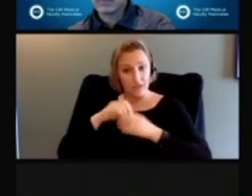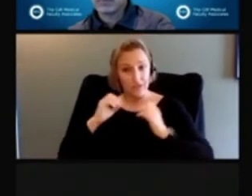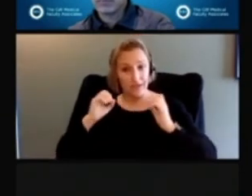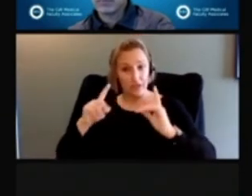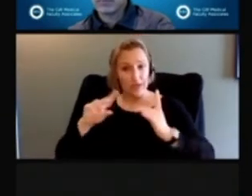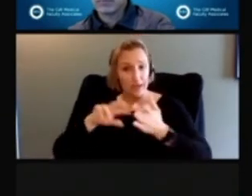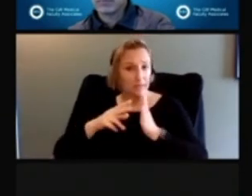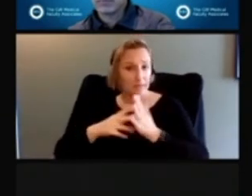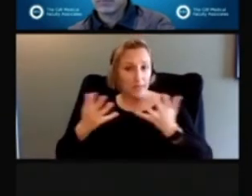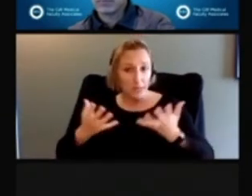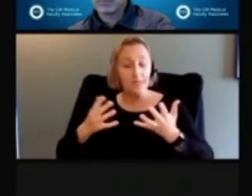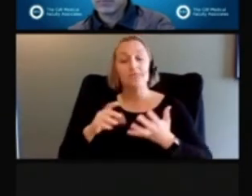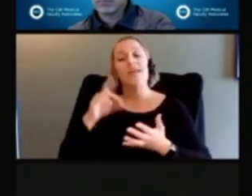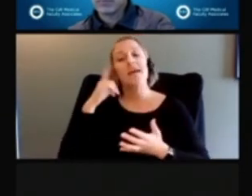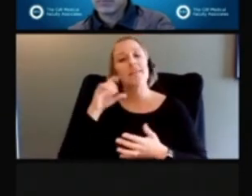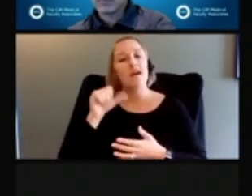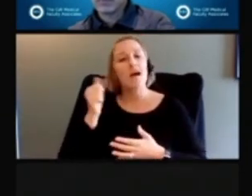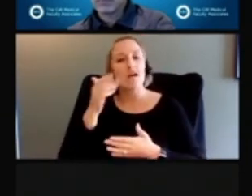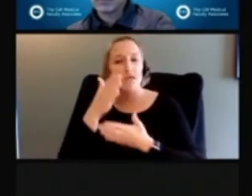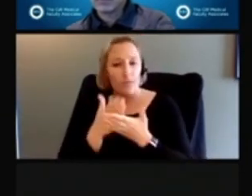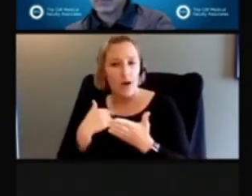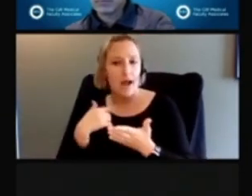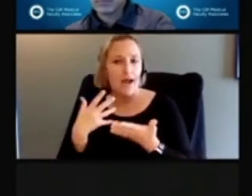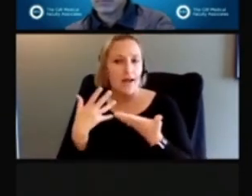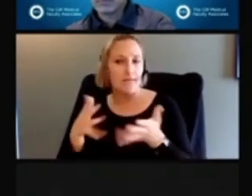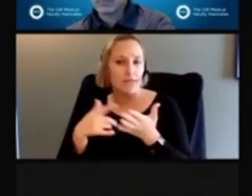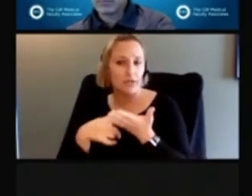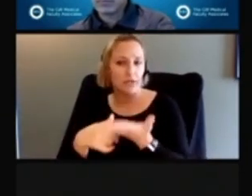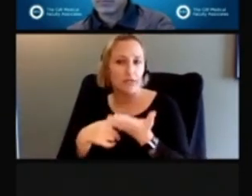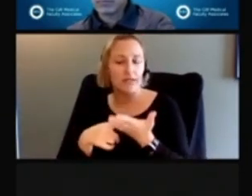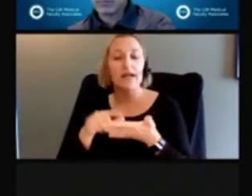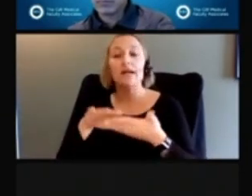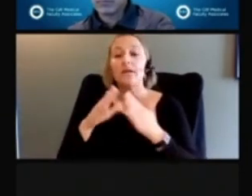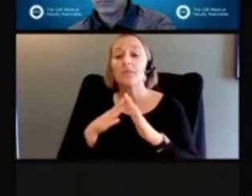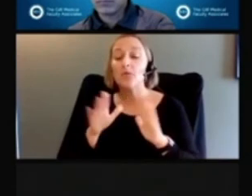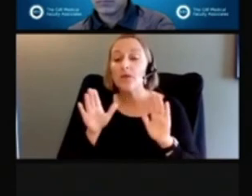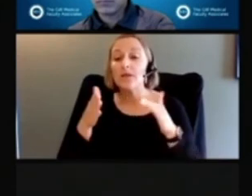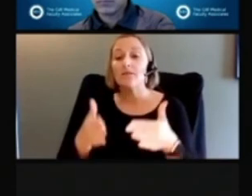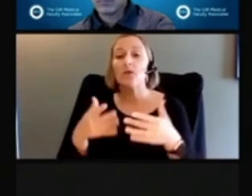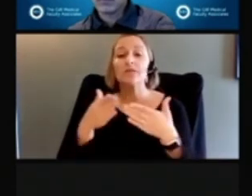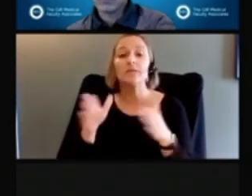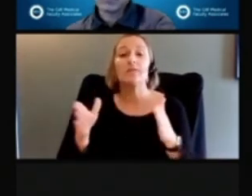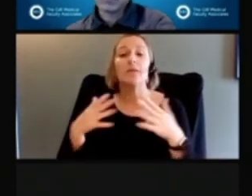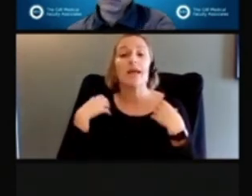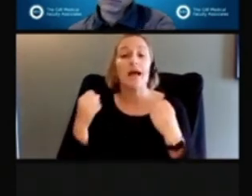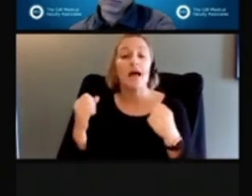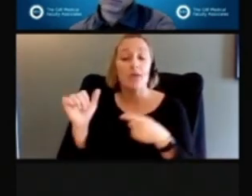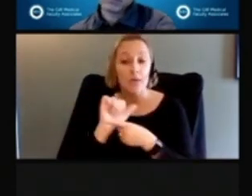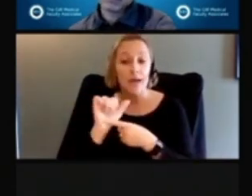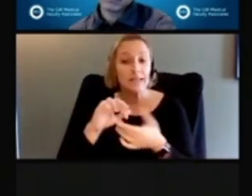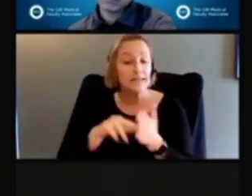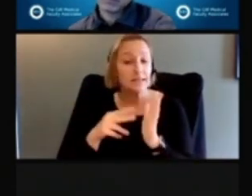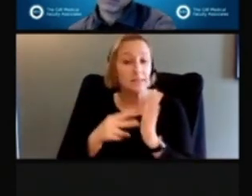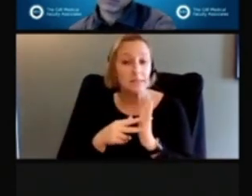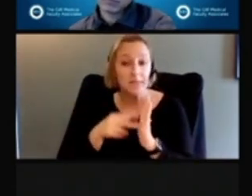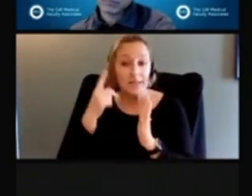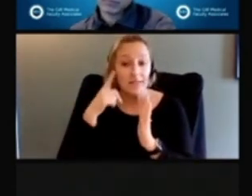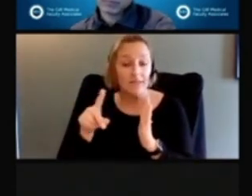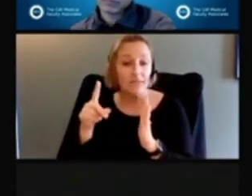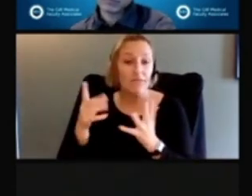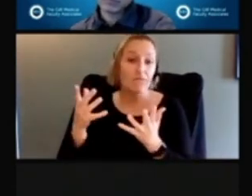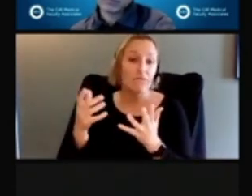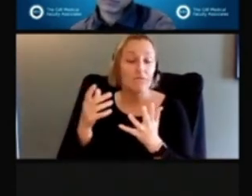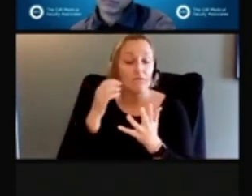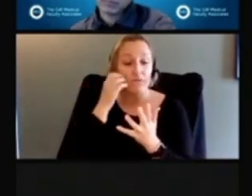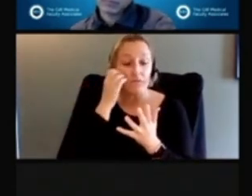there's the other piece. So I talked about earlier, community-centered public health practice, right? So what does this mean to lean